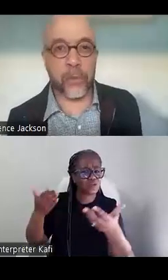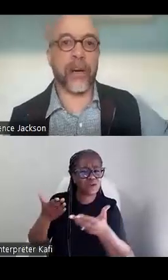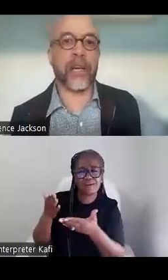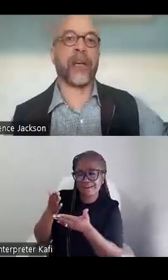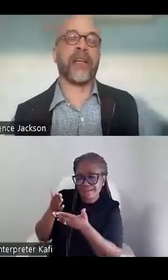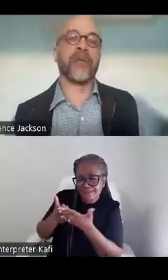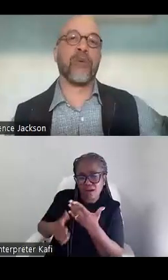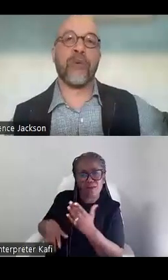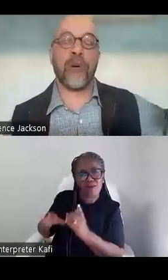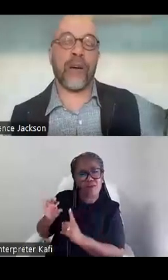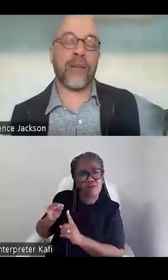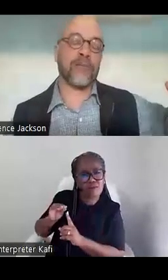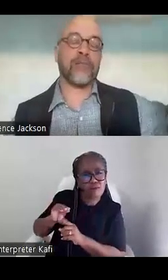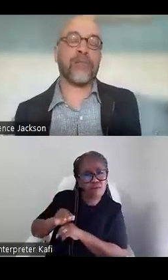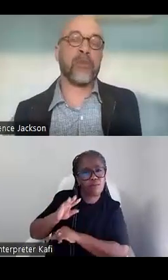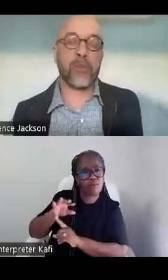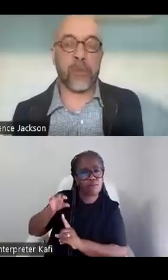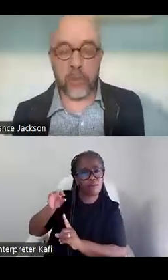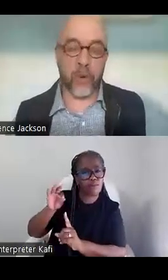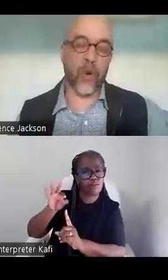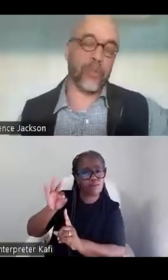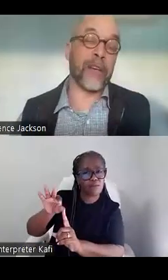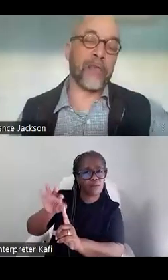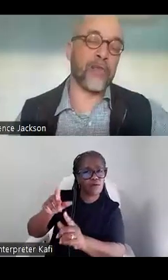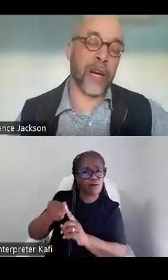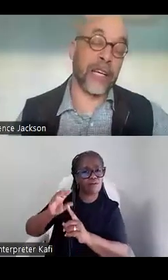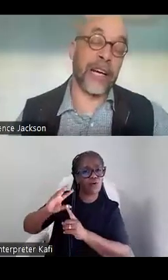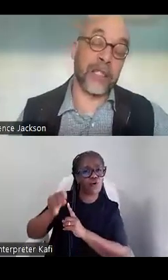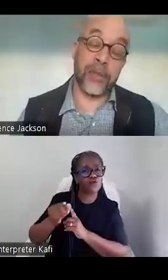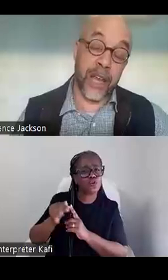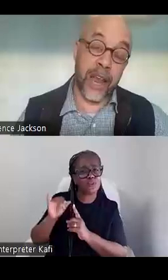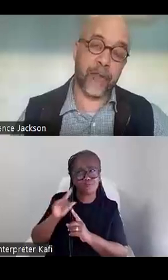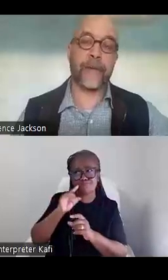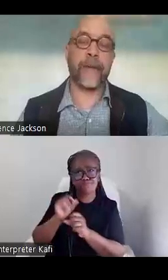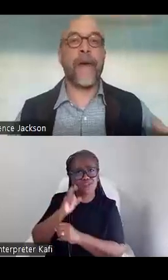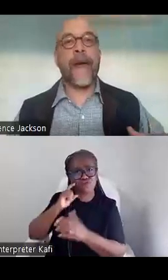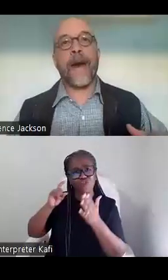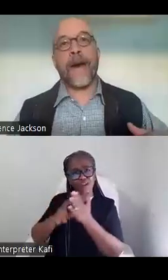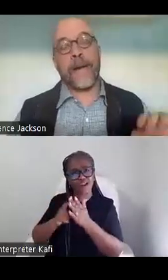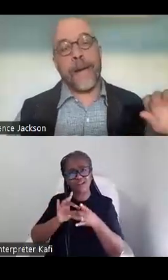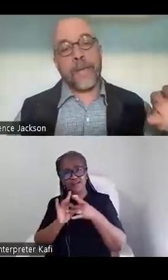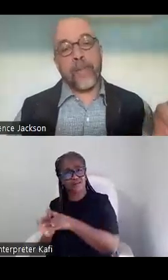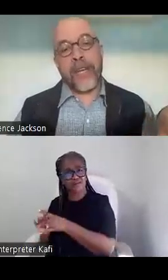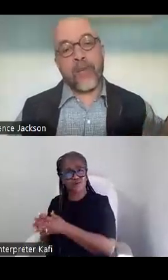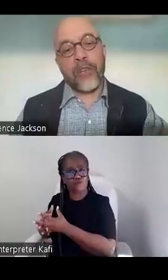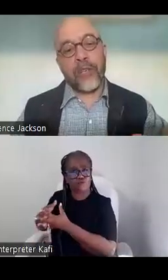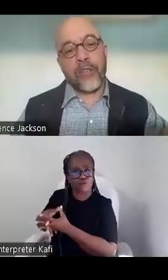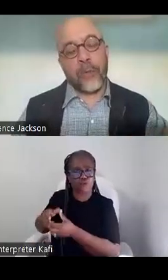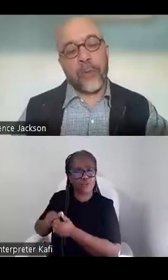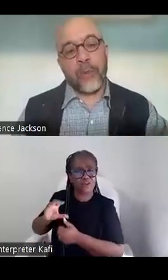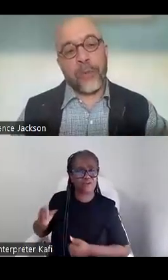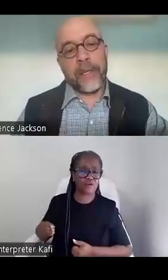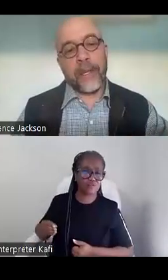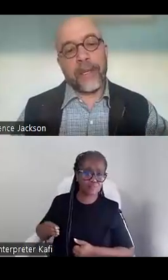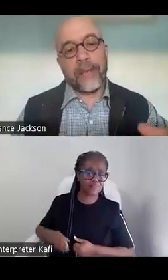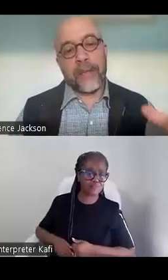could be recognizable, or might be recognizably African. Uh, it really,